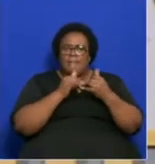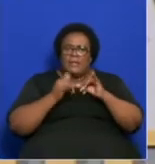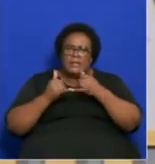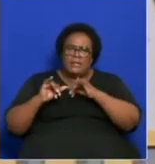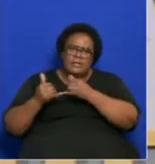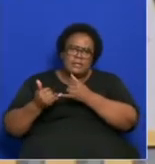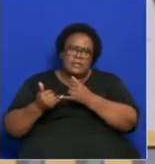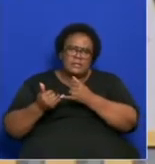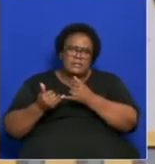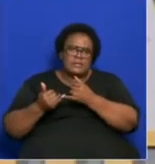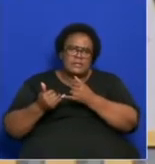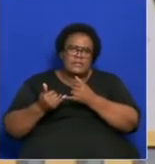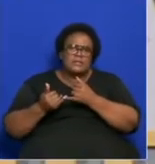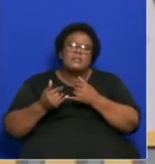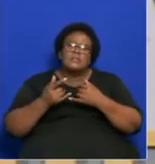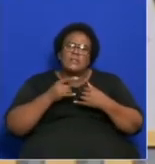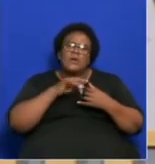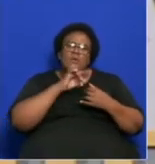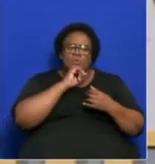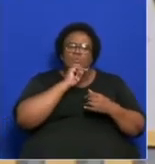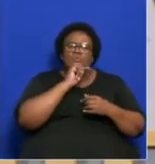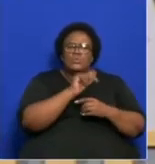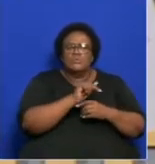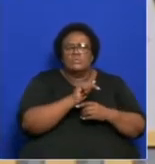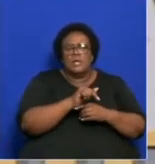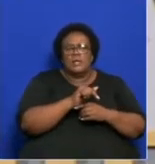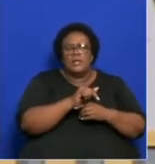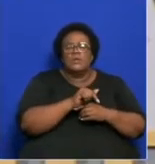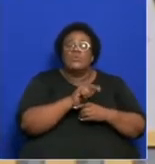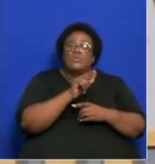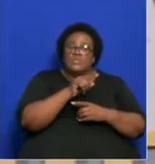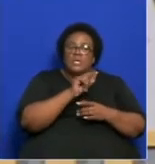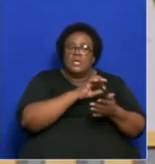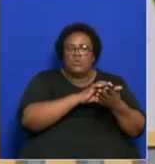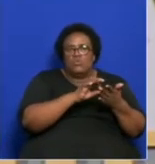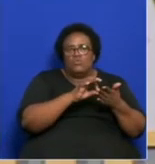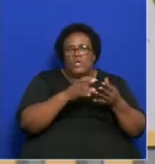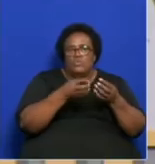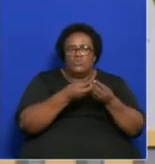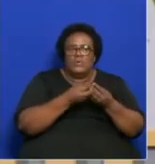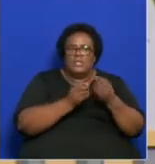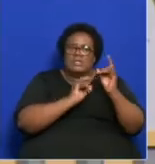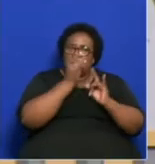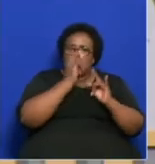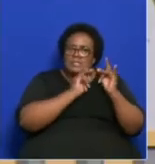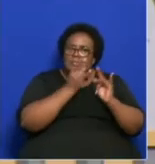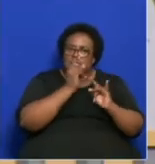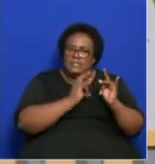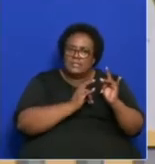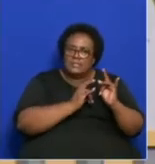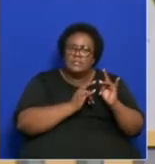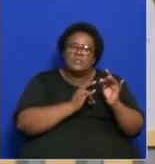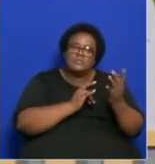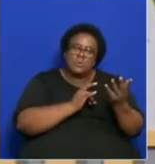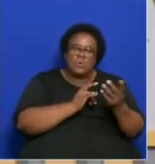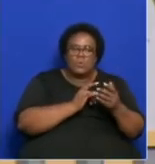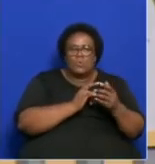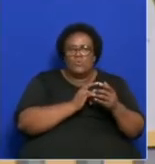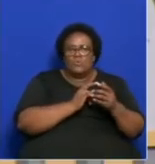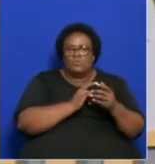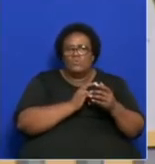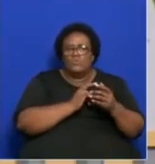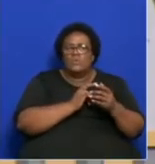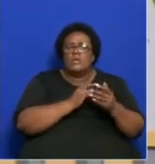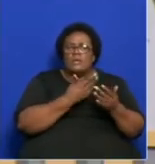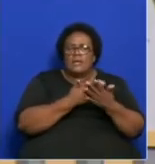take advantage that he has got a contract with the city and he can put even sites that are not part